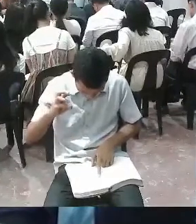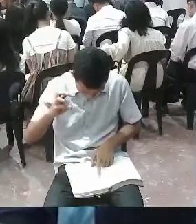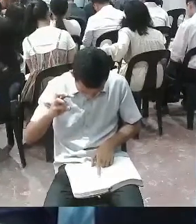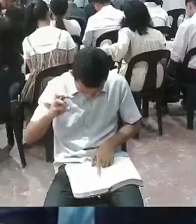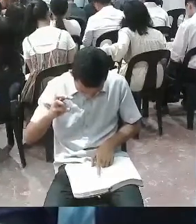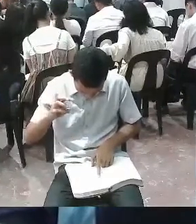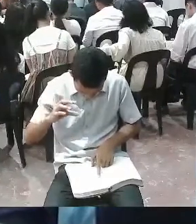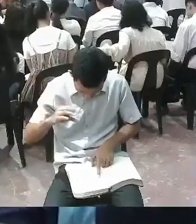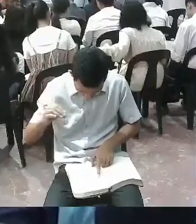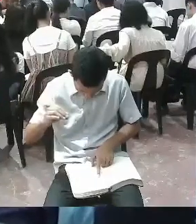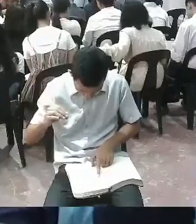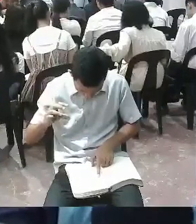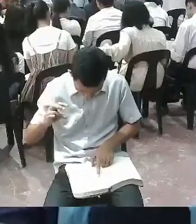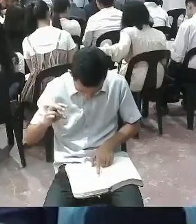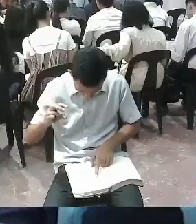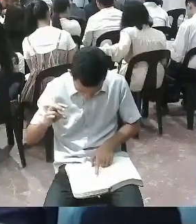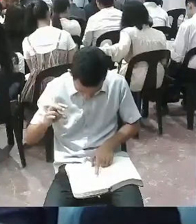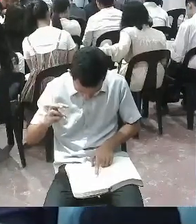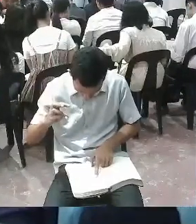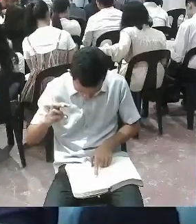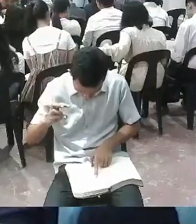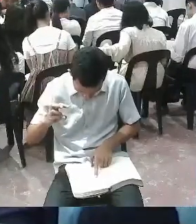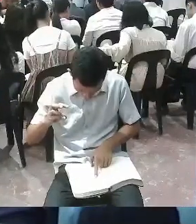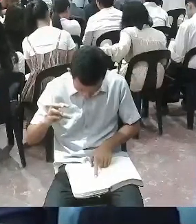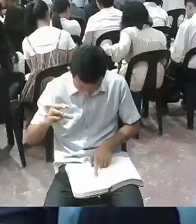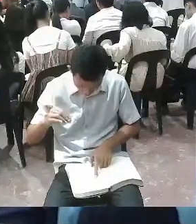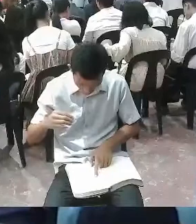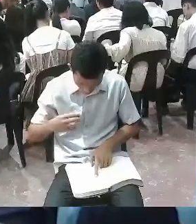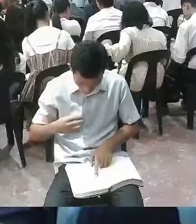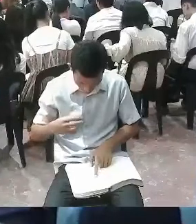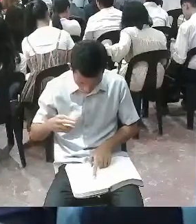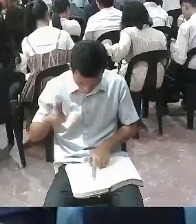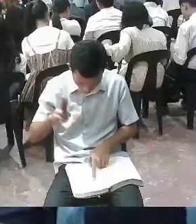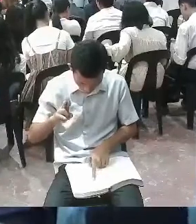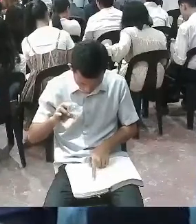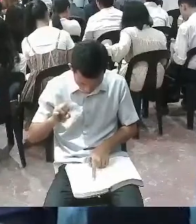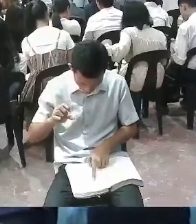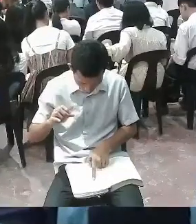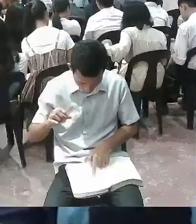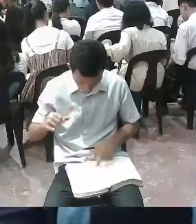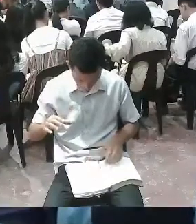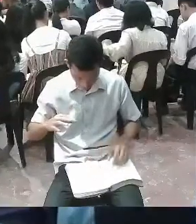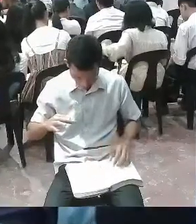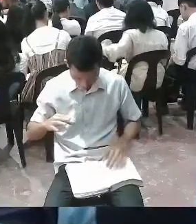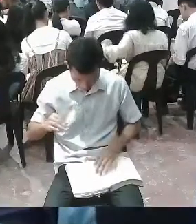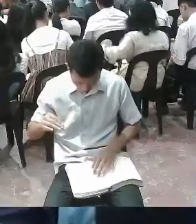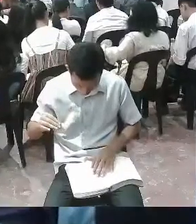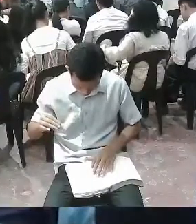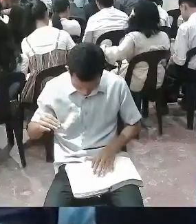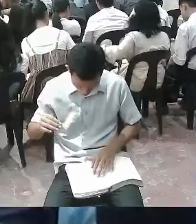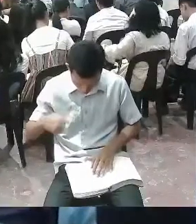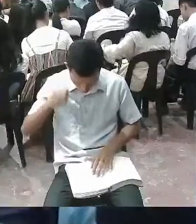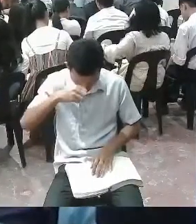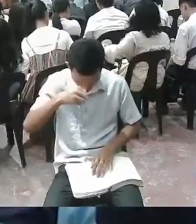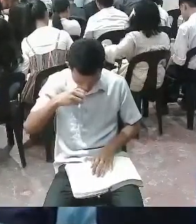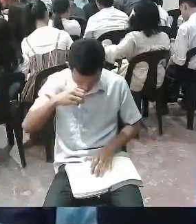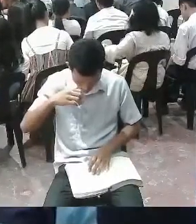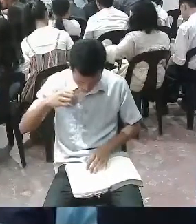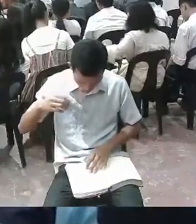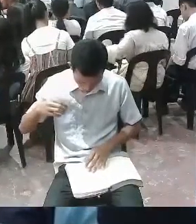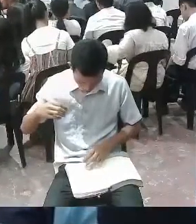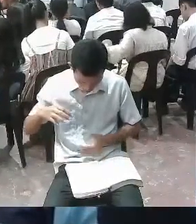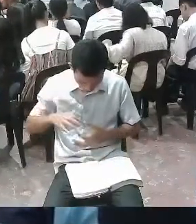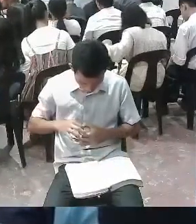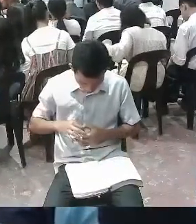that had been the wife of Uriah. You know